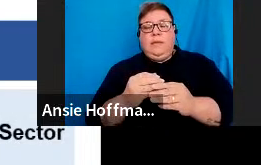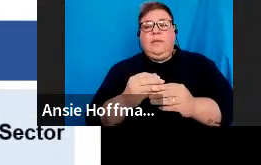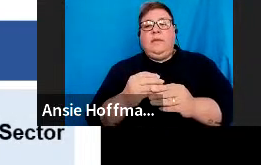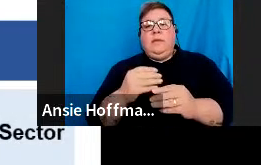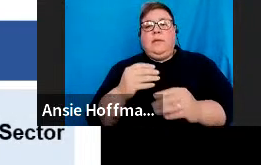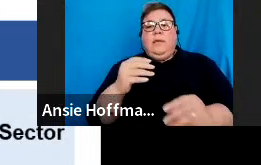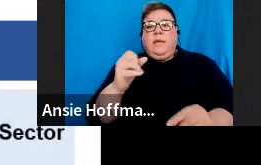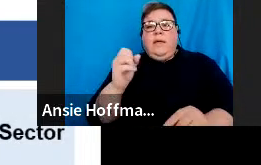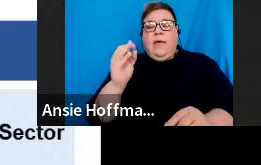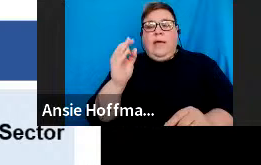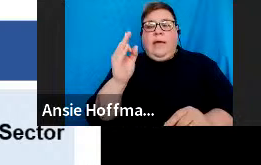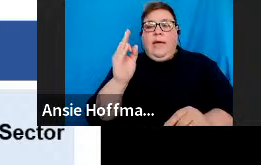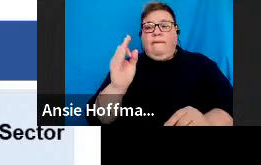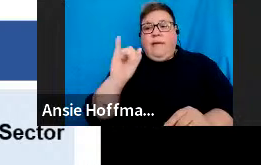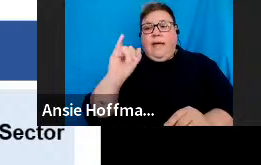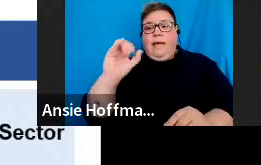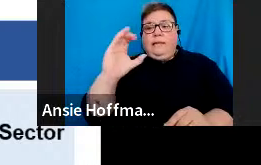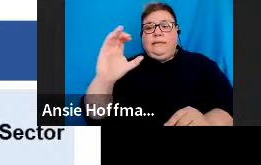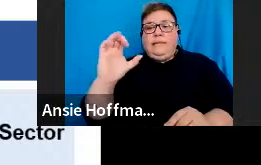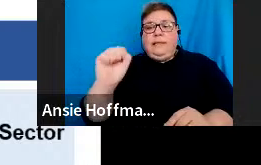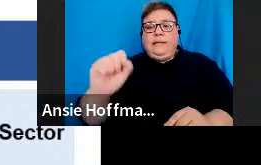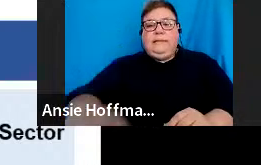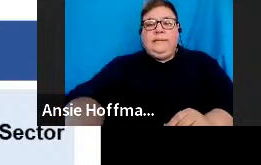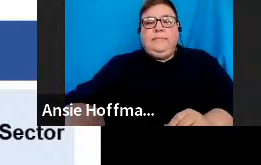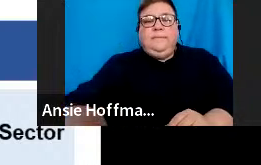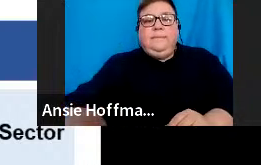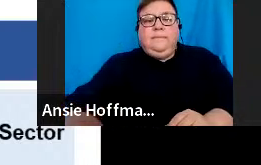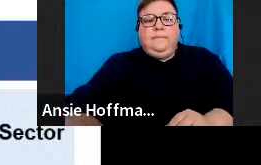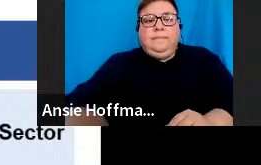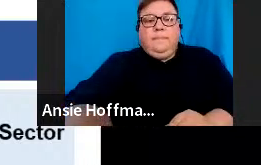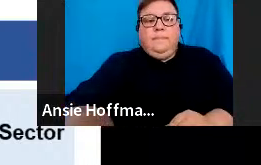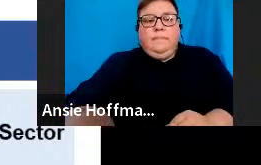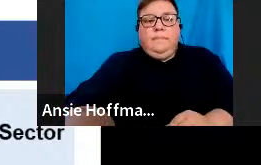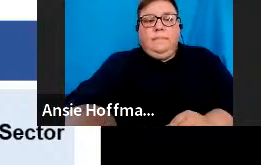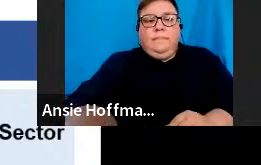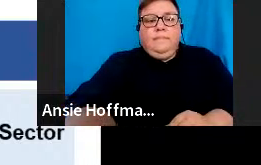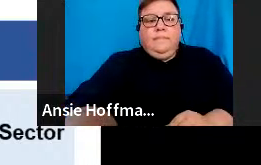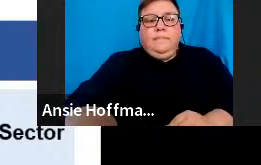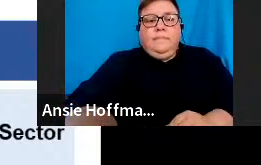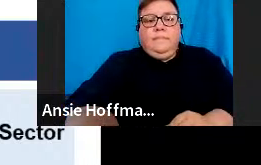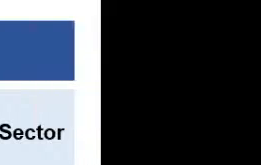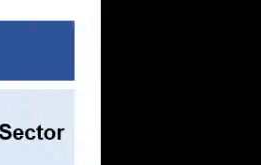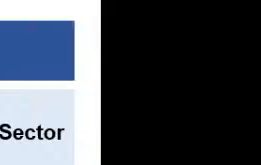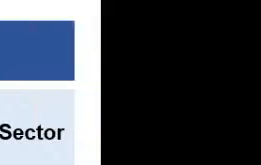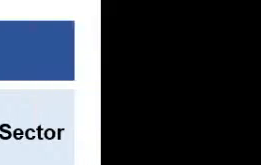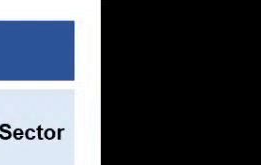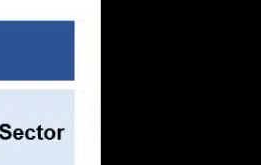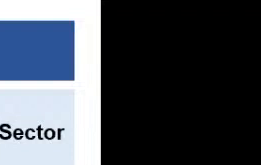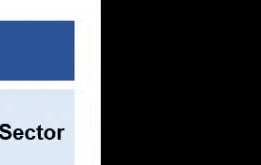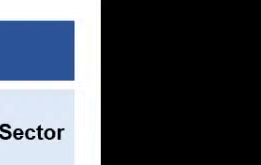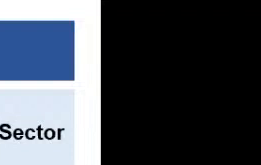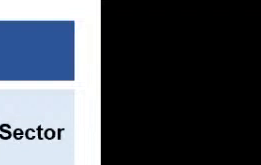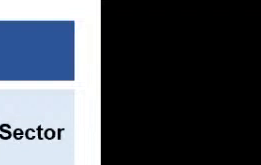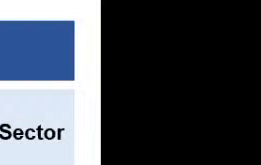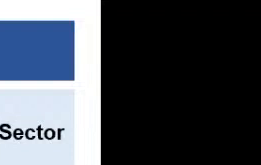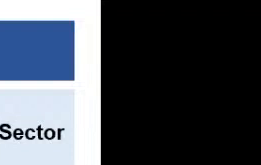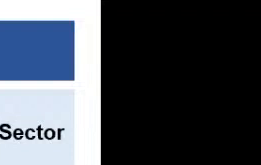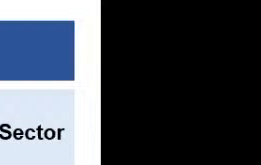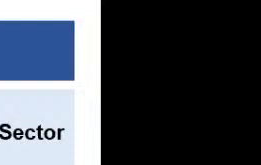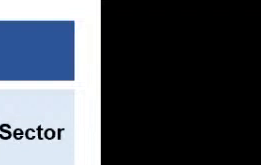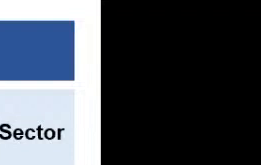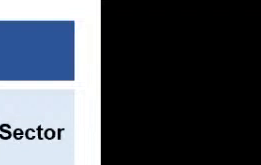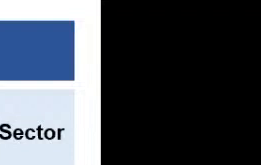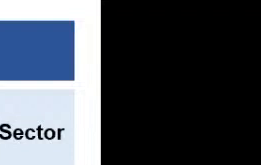via the existing channels available to the funds and the fund administrators. Fund